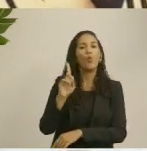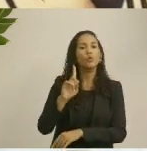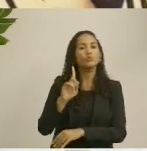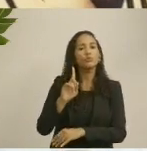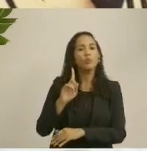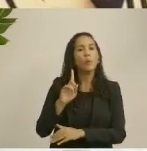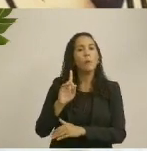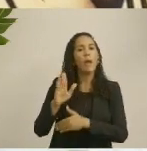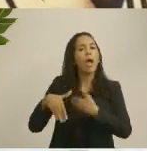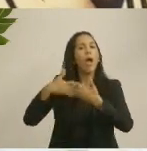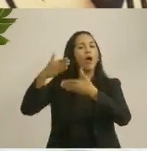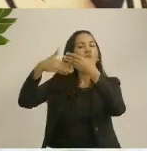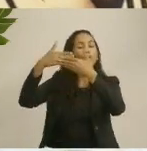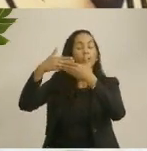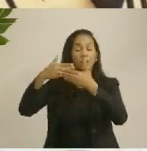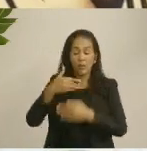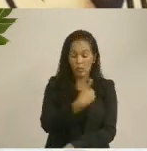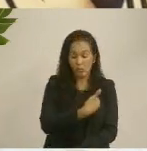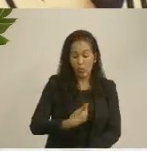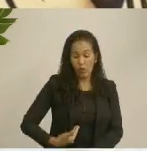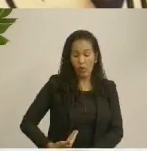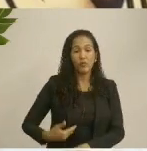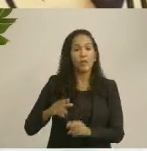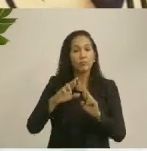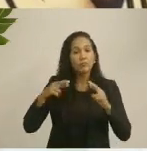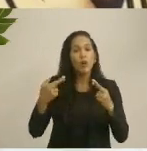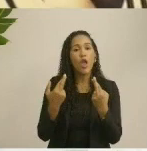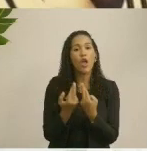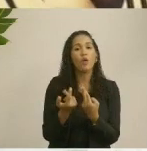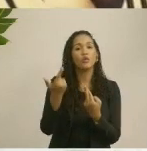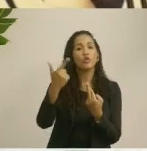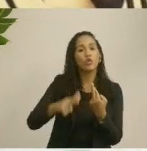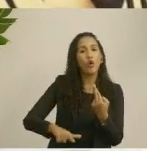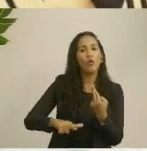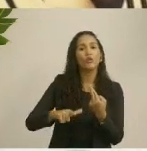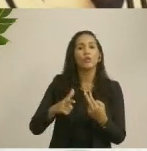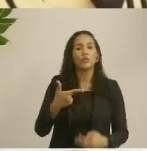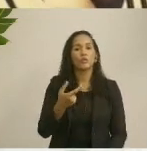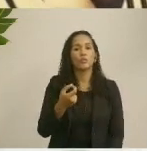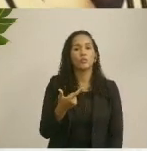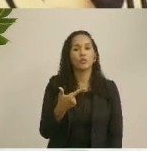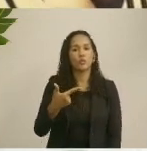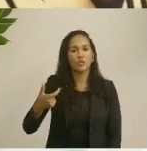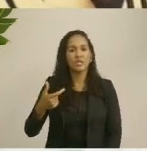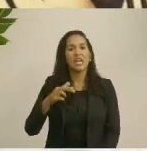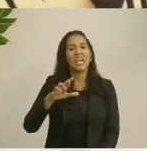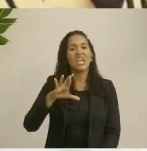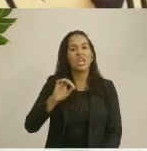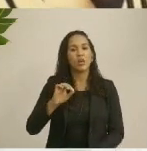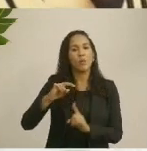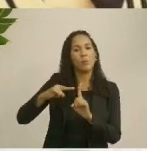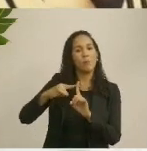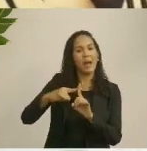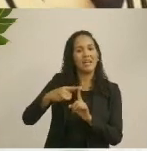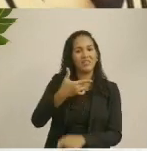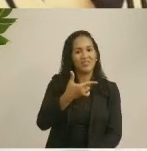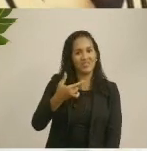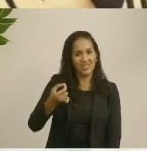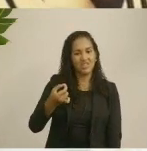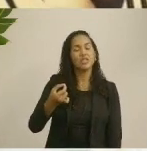in 2012 in Rio at the Rio Plus 20 summit, they took a decision that I think is